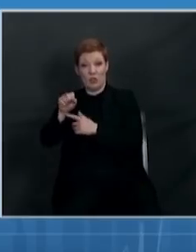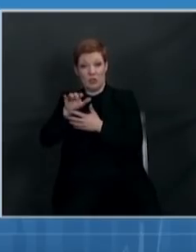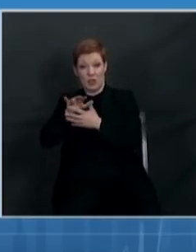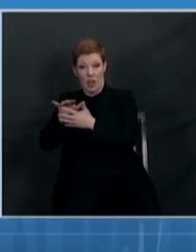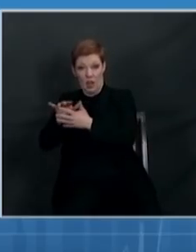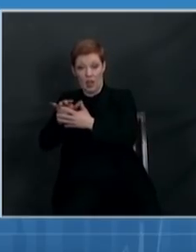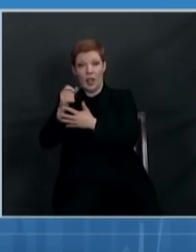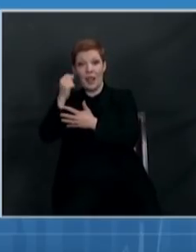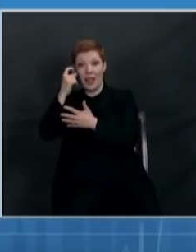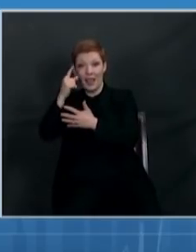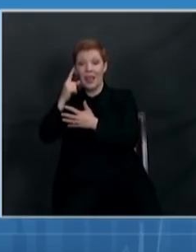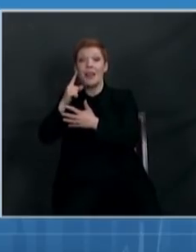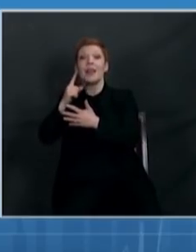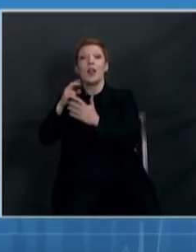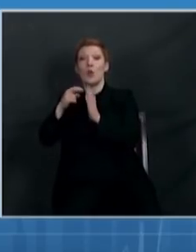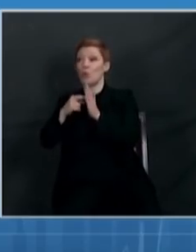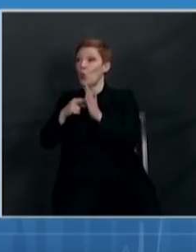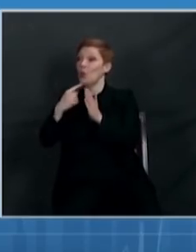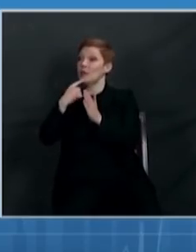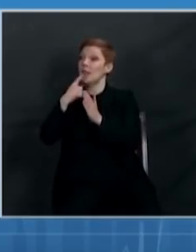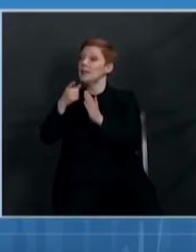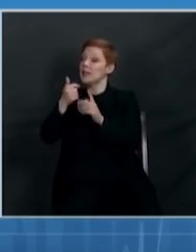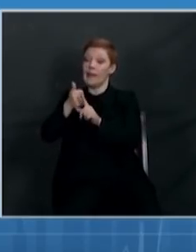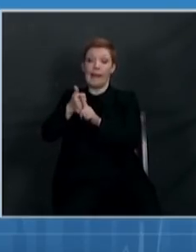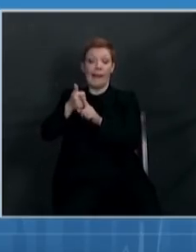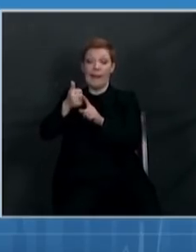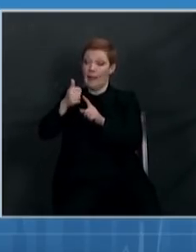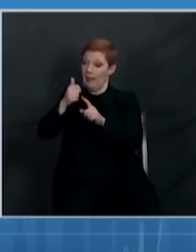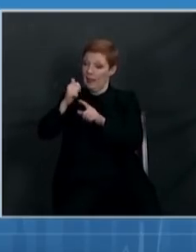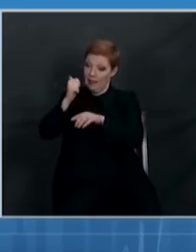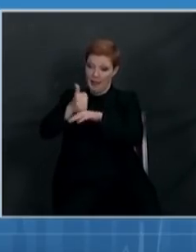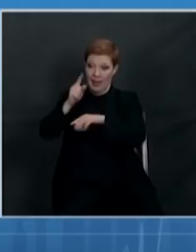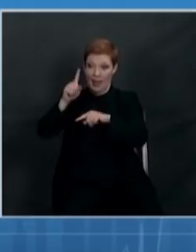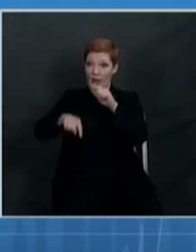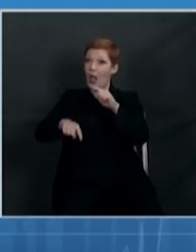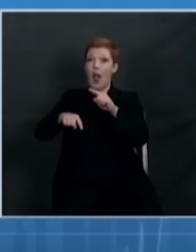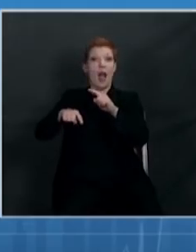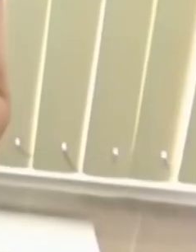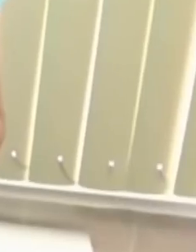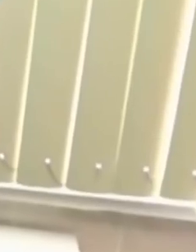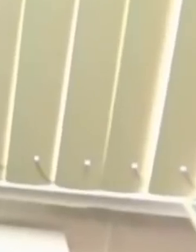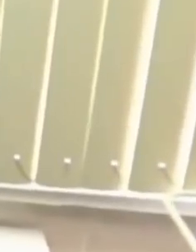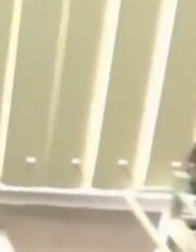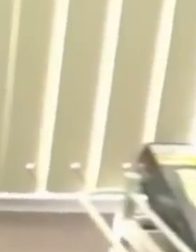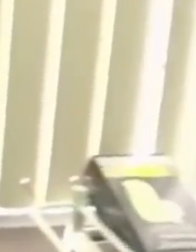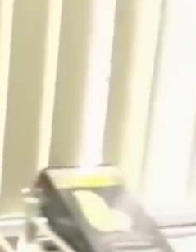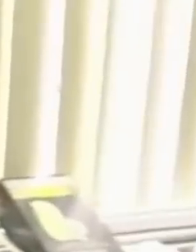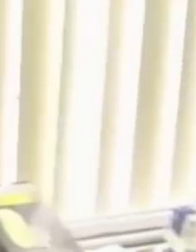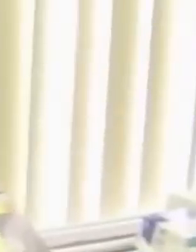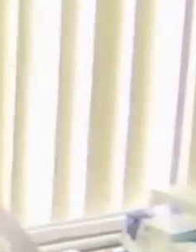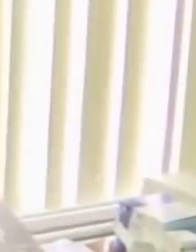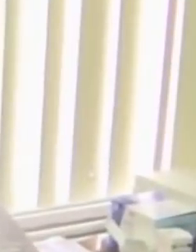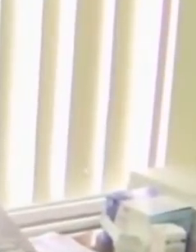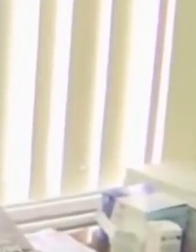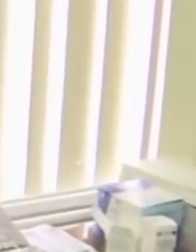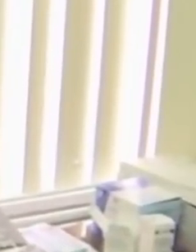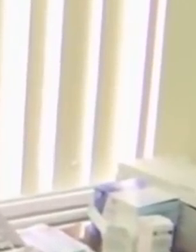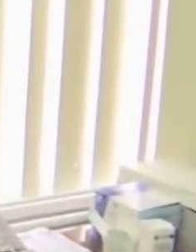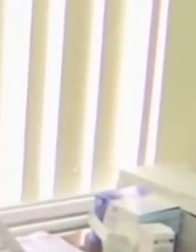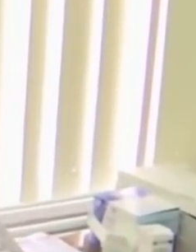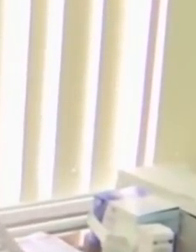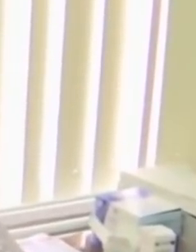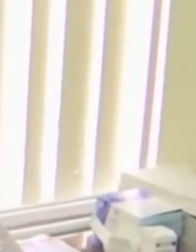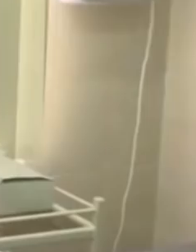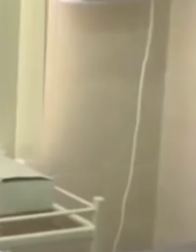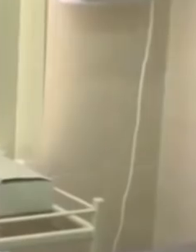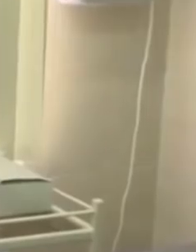cannot mutate if they don't replicate. This comes as health experts warn any vaccination progress in the